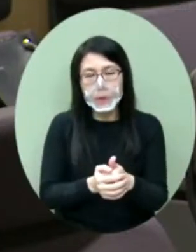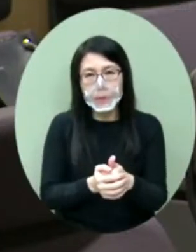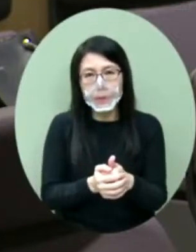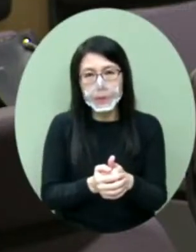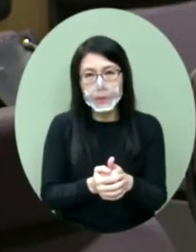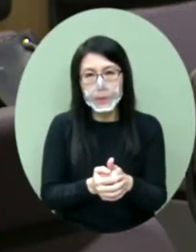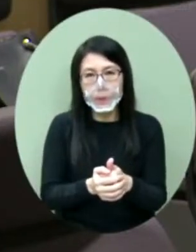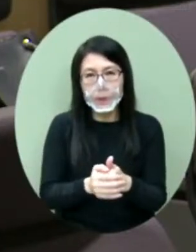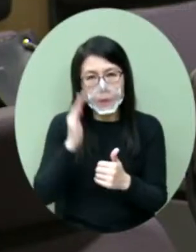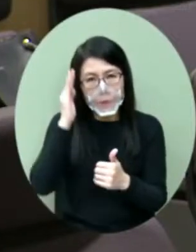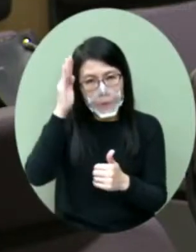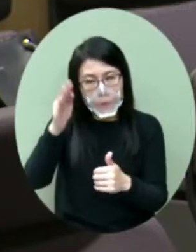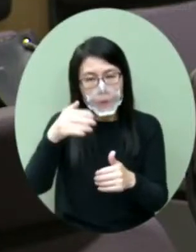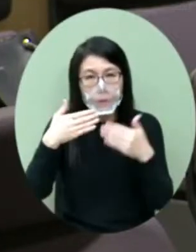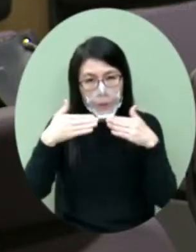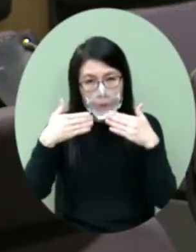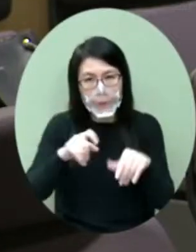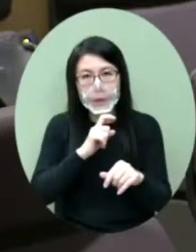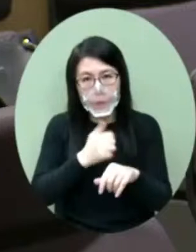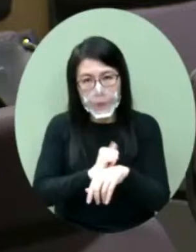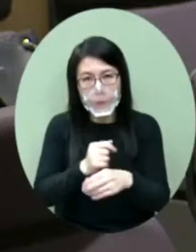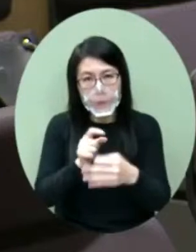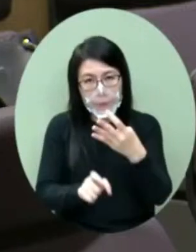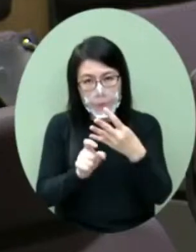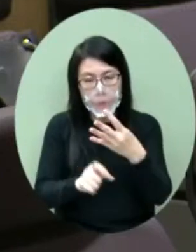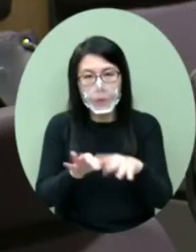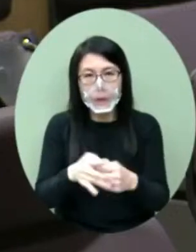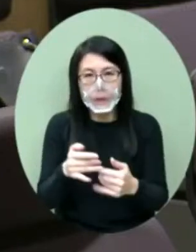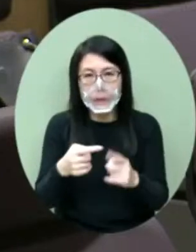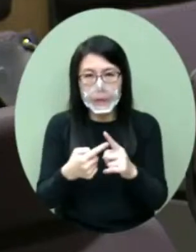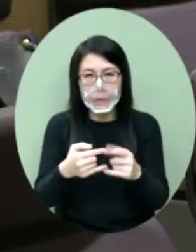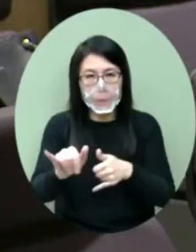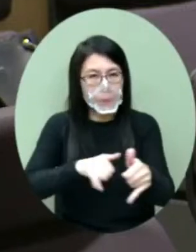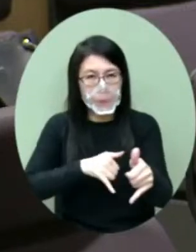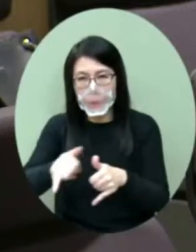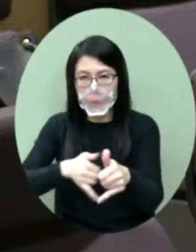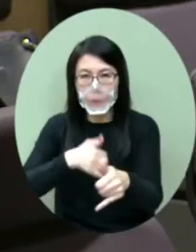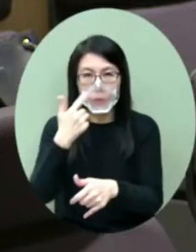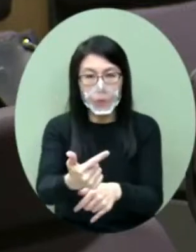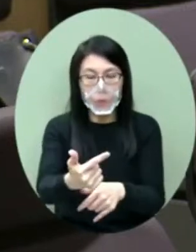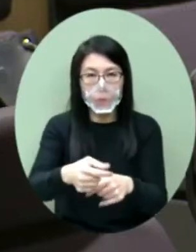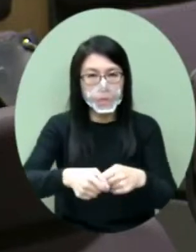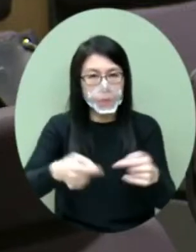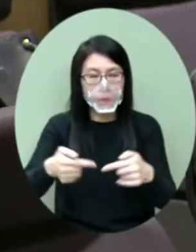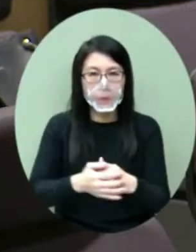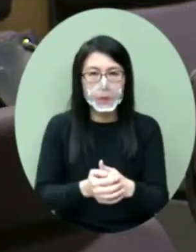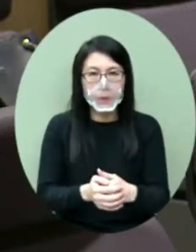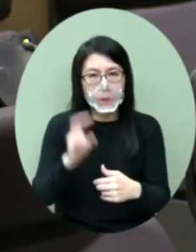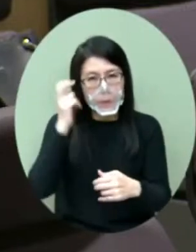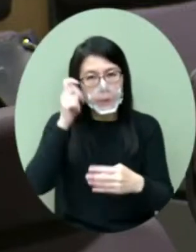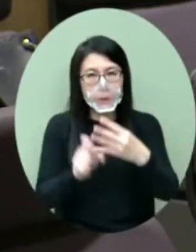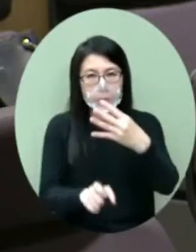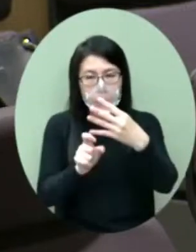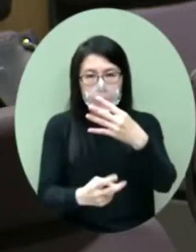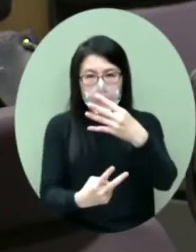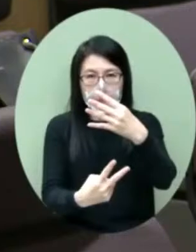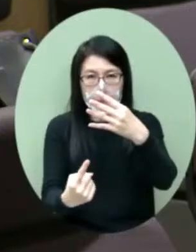figures? And coming up, there will be quite a few public holidays, and there will be more people going